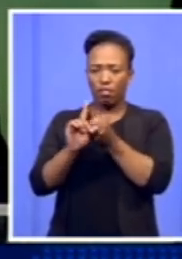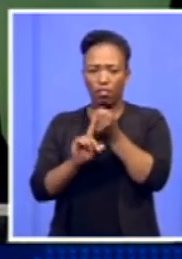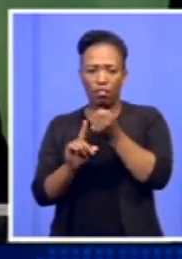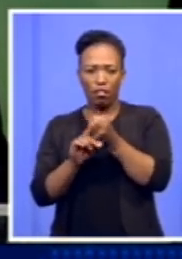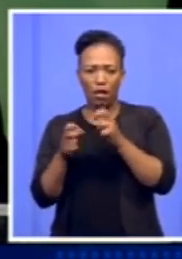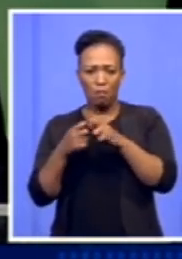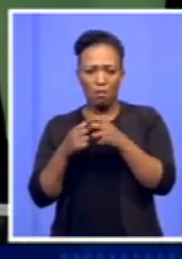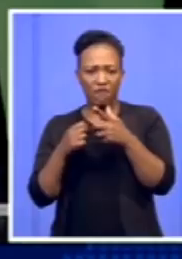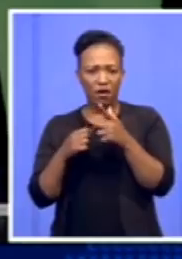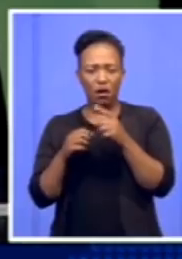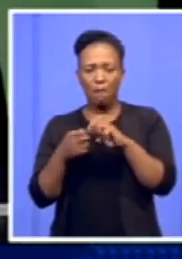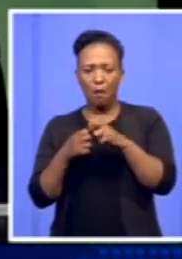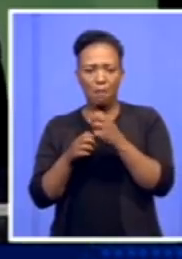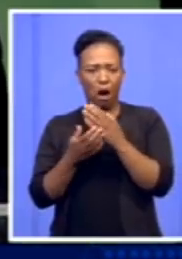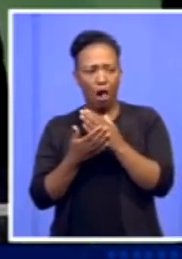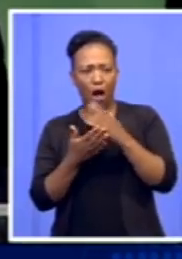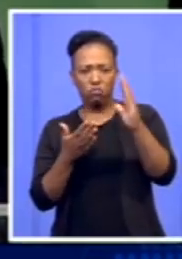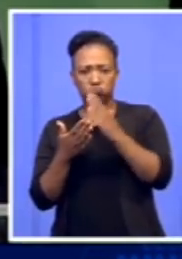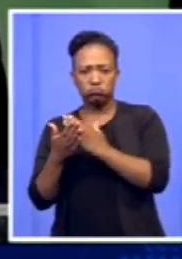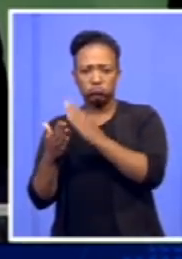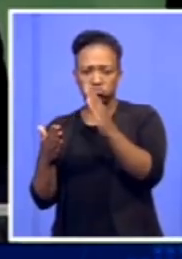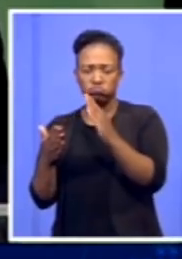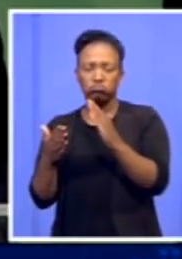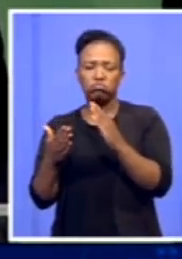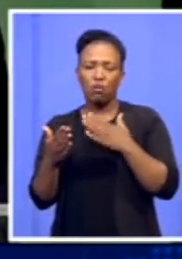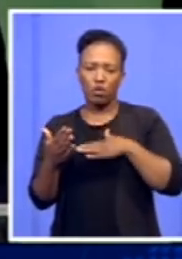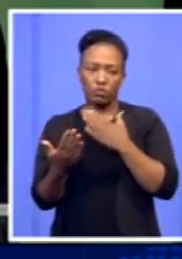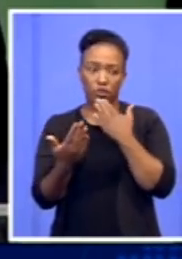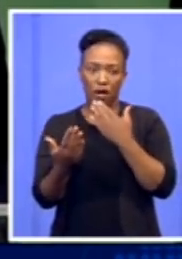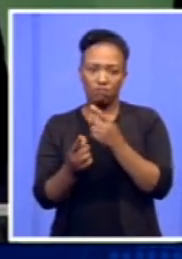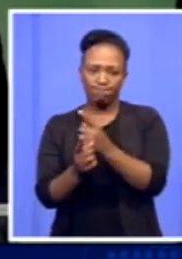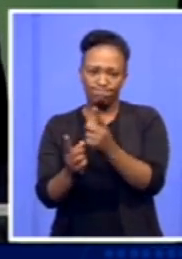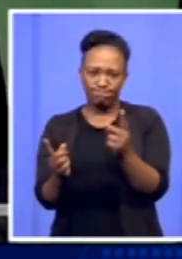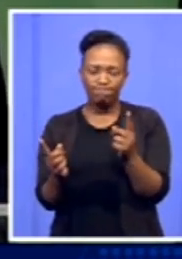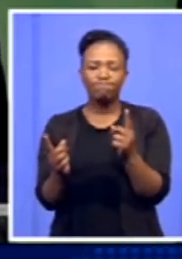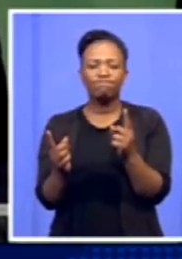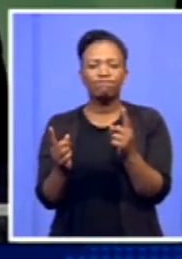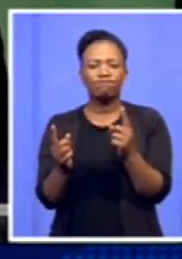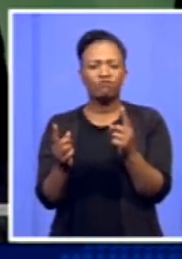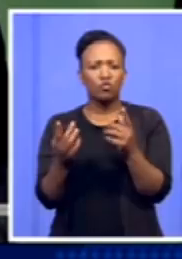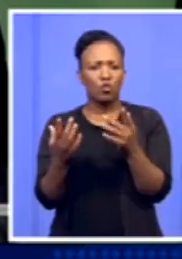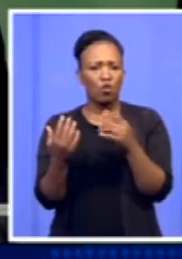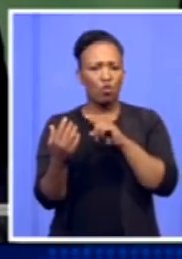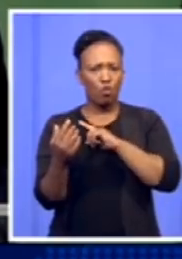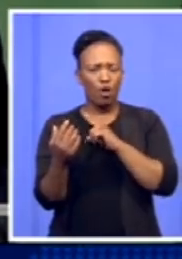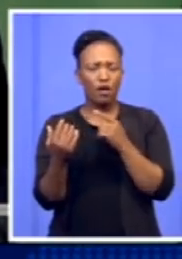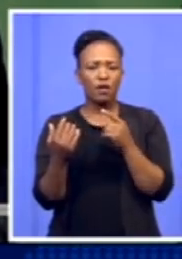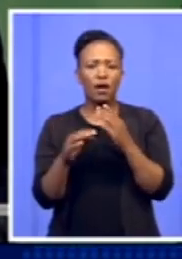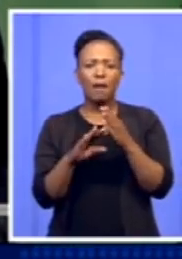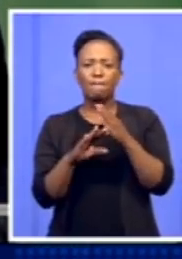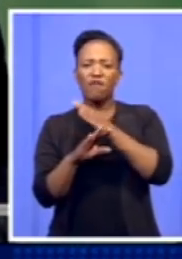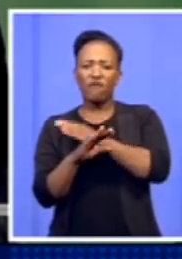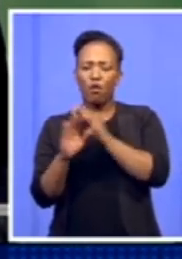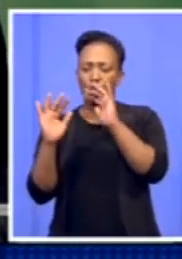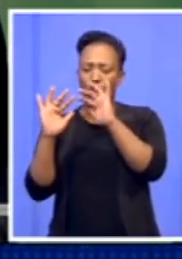problems. Because we've got really a world before COVID and after COVID, like before Christ